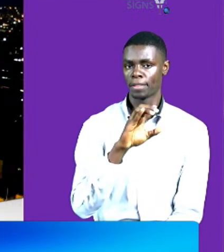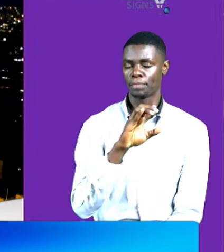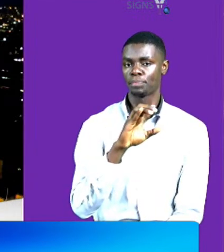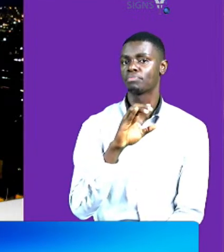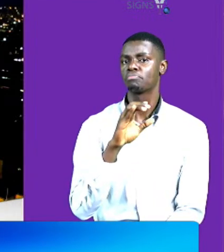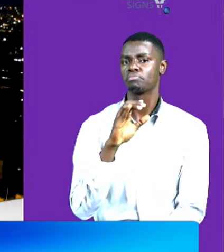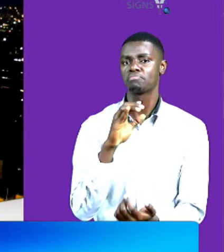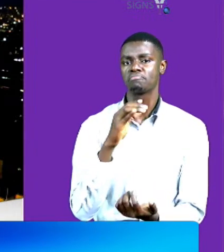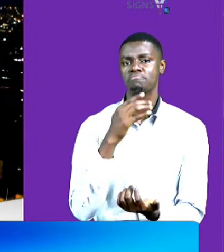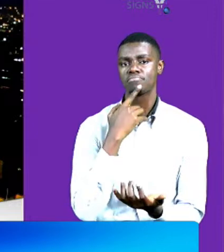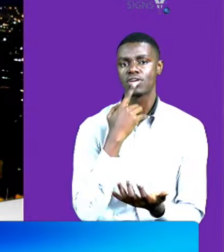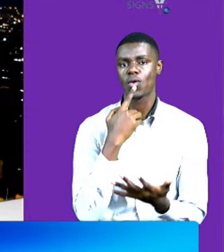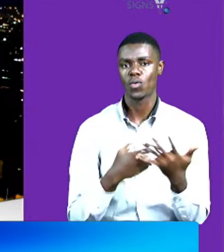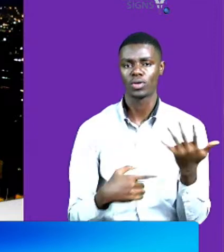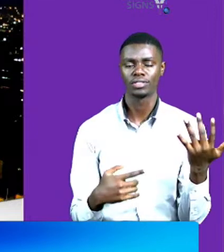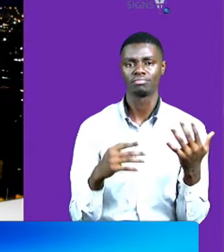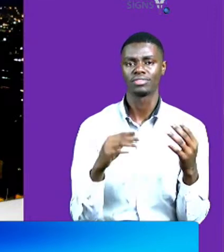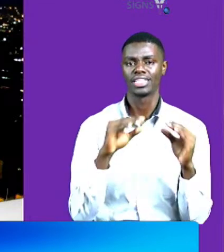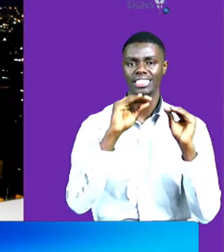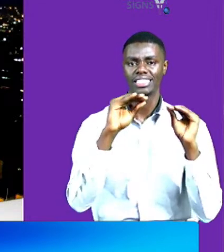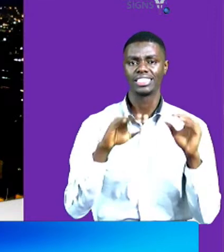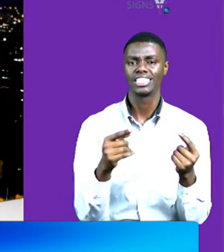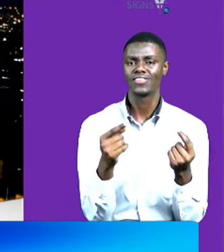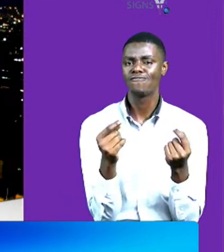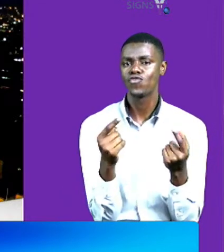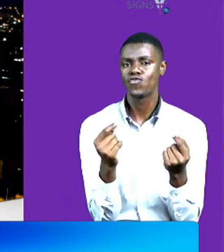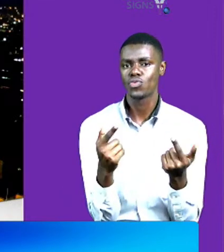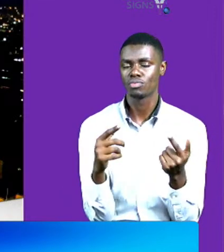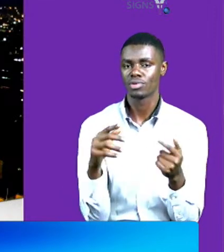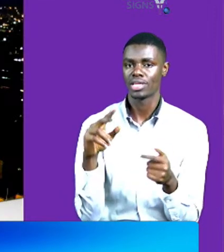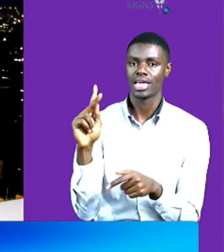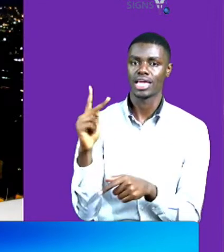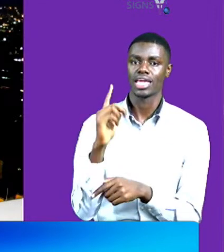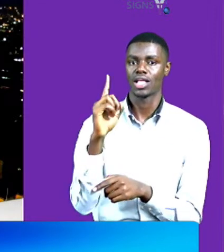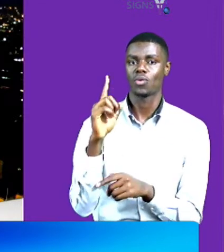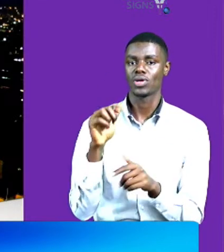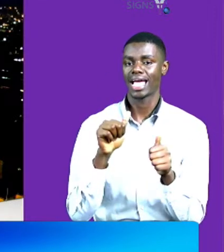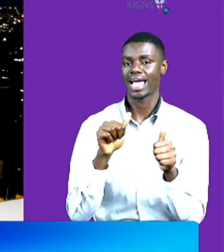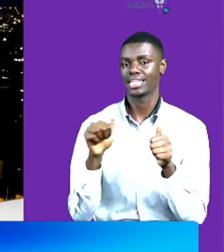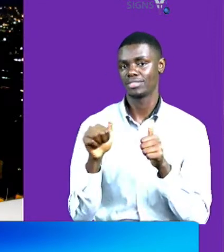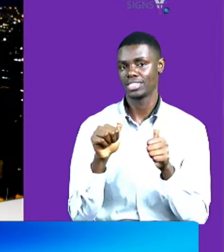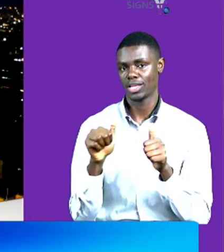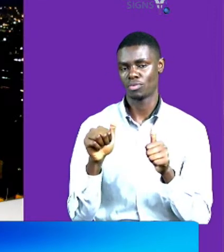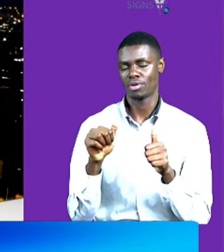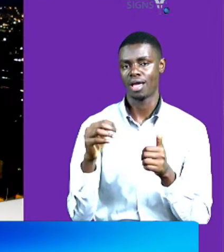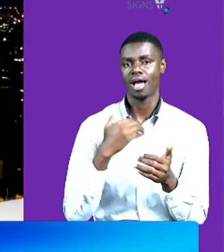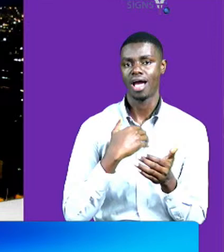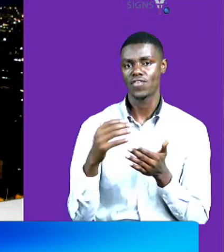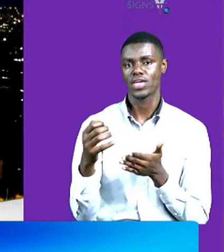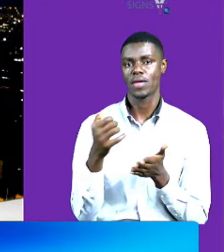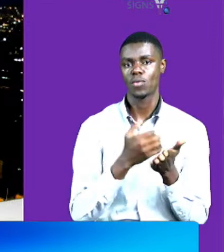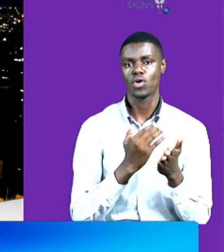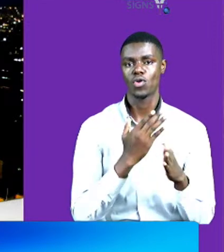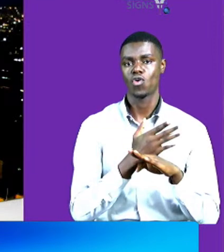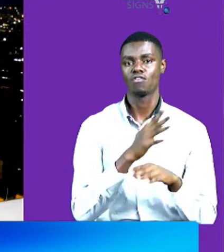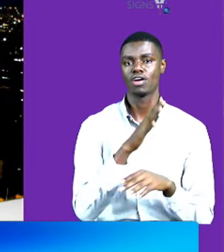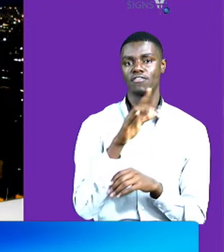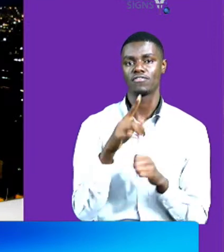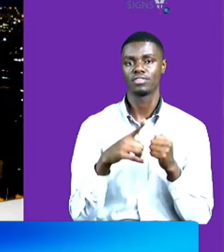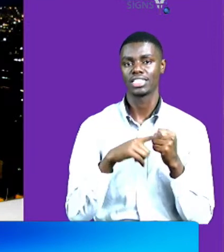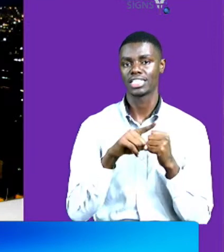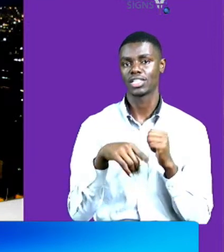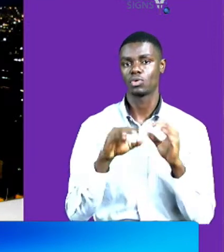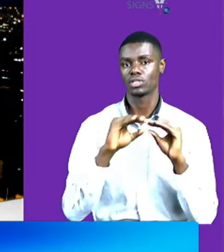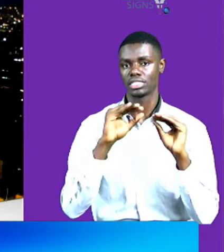CBC owing to shortage of teachers. However, Kenya Kwanza administration has employed over 56,000